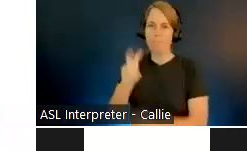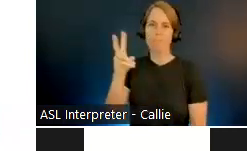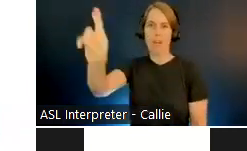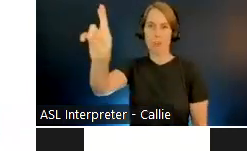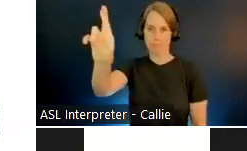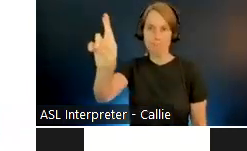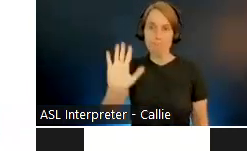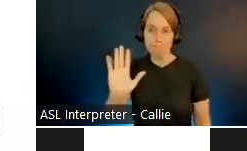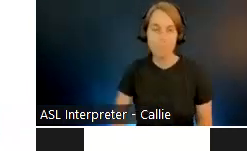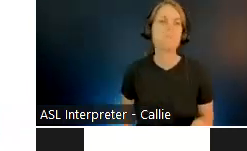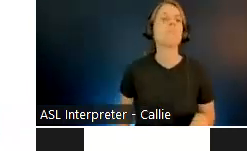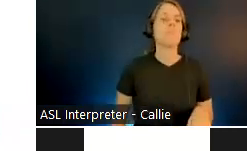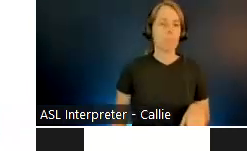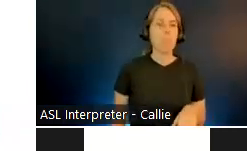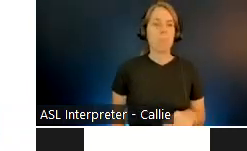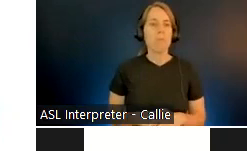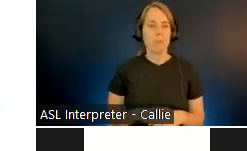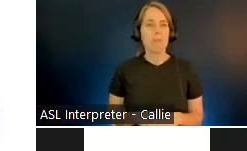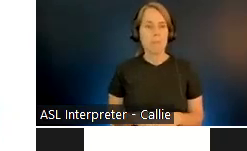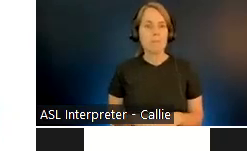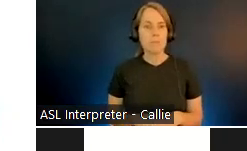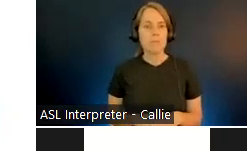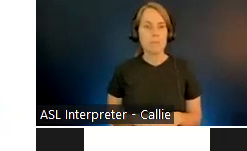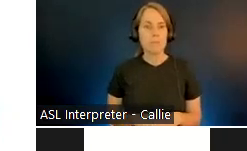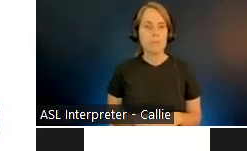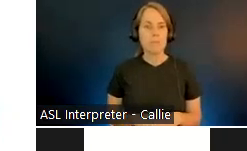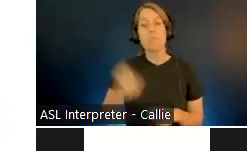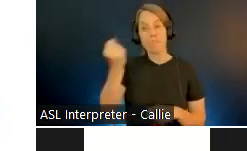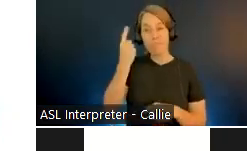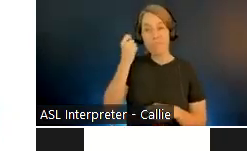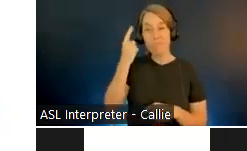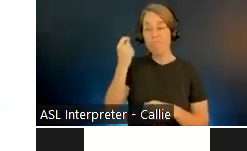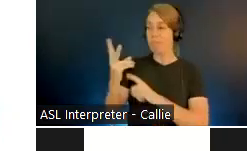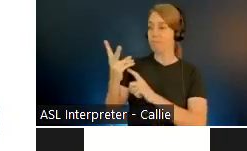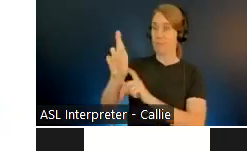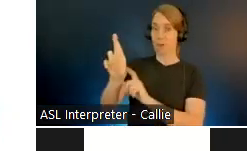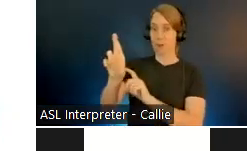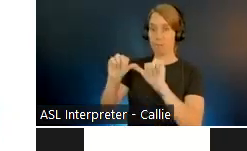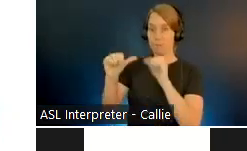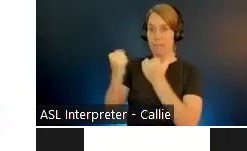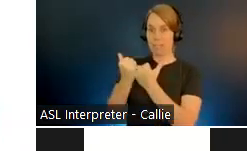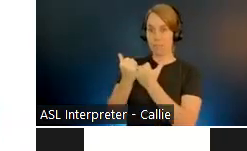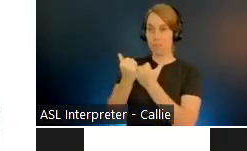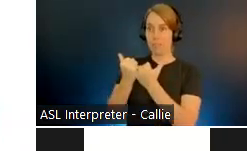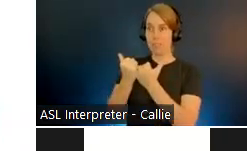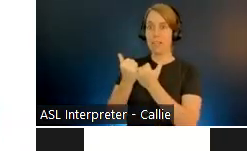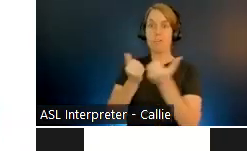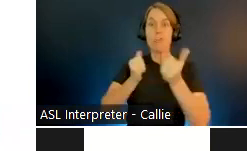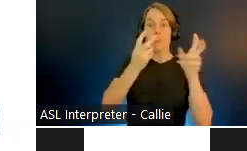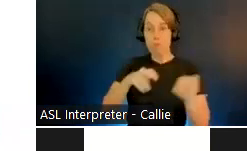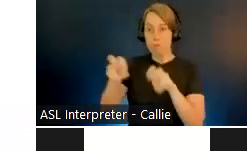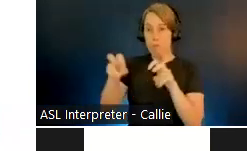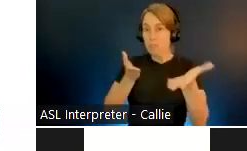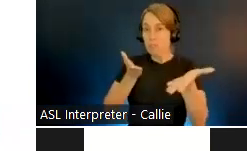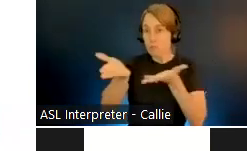There's levels of services that these agencies can provide that help with transition. The first is